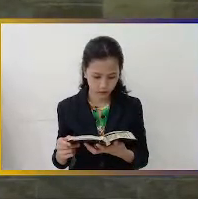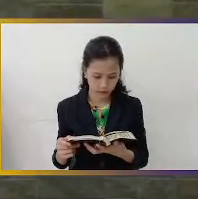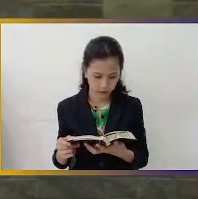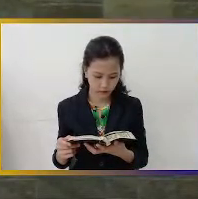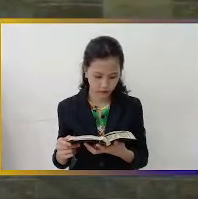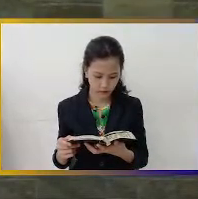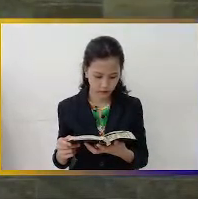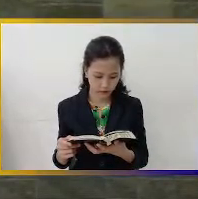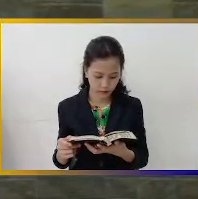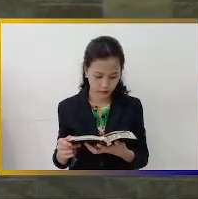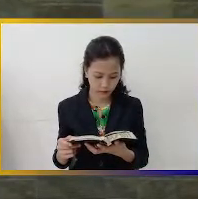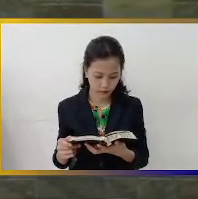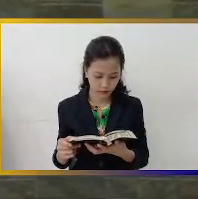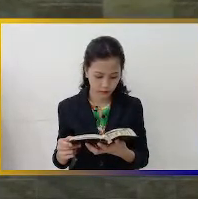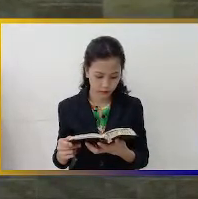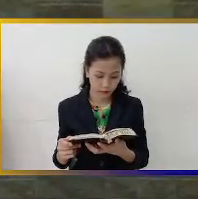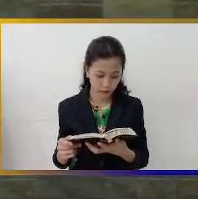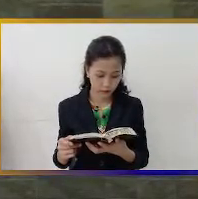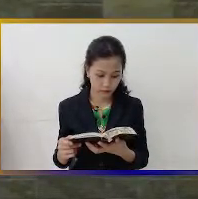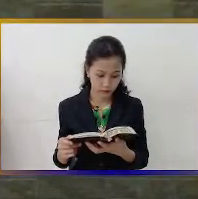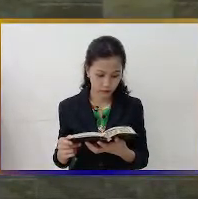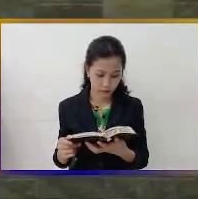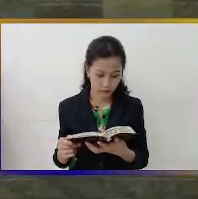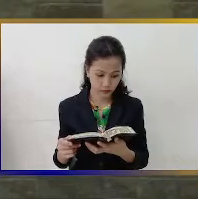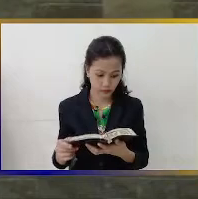of Jacob,